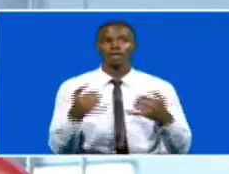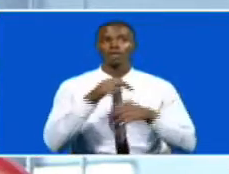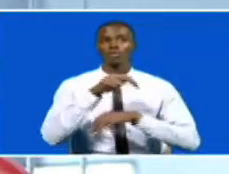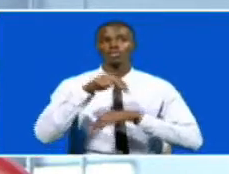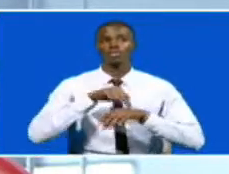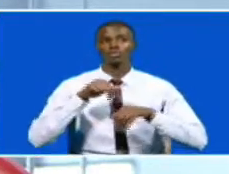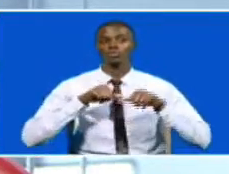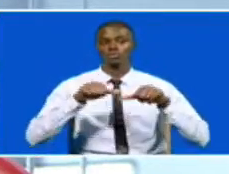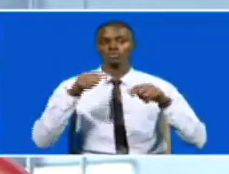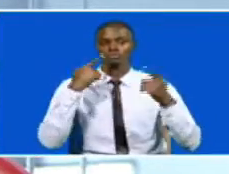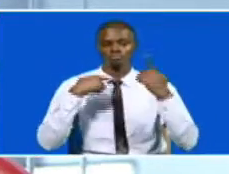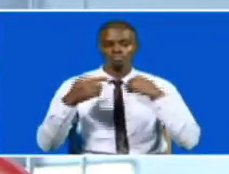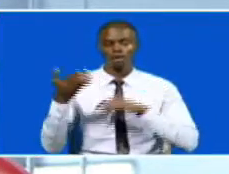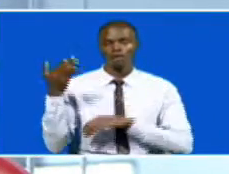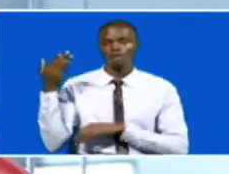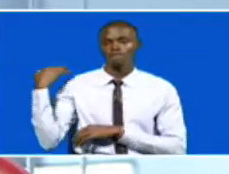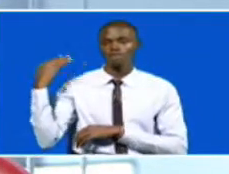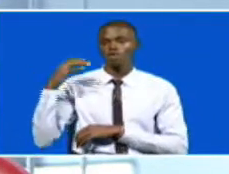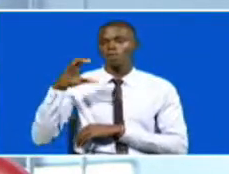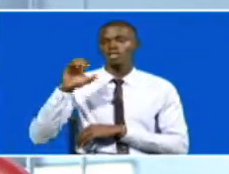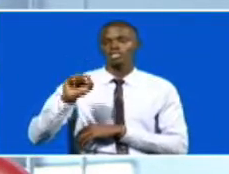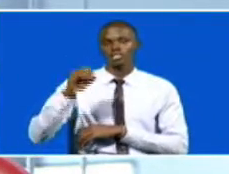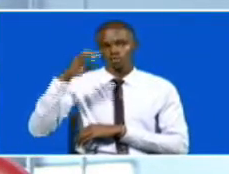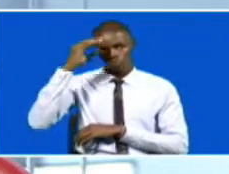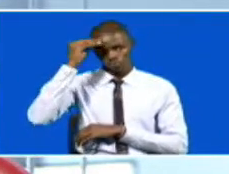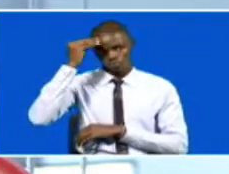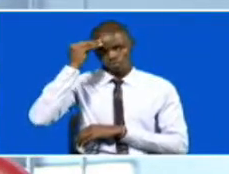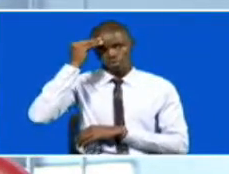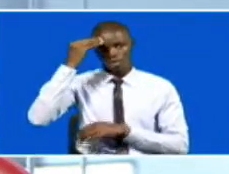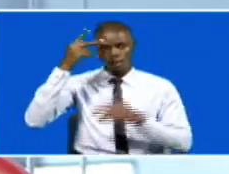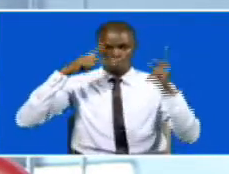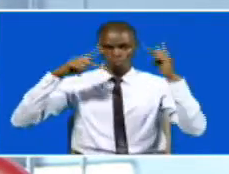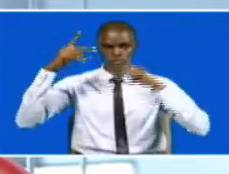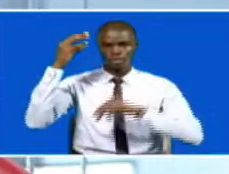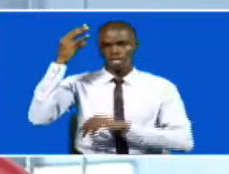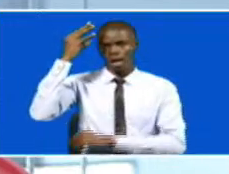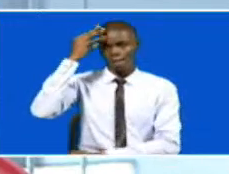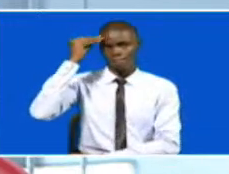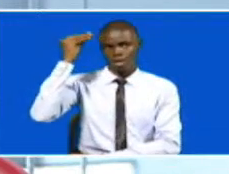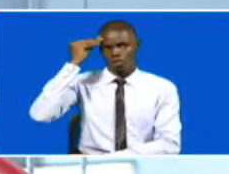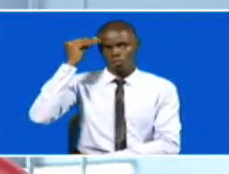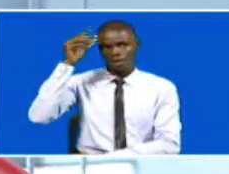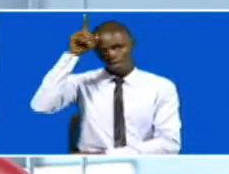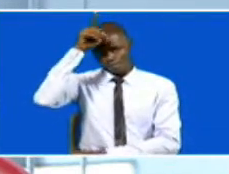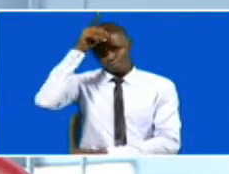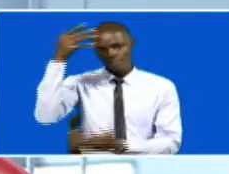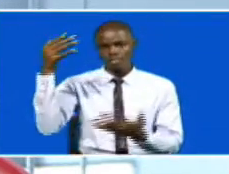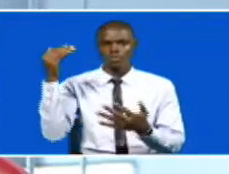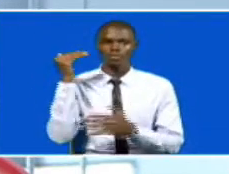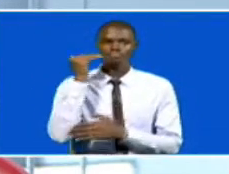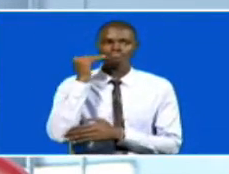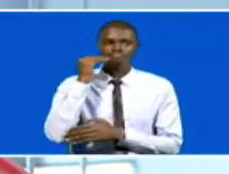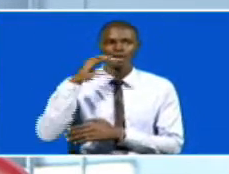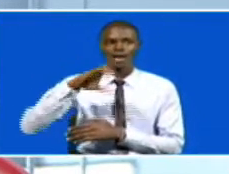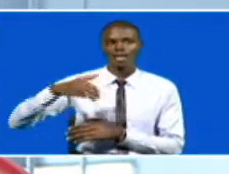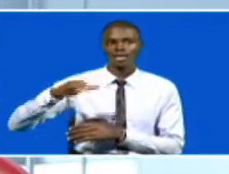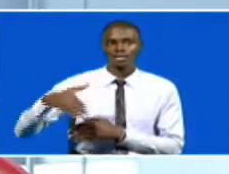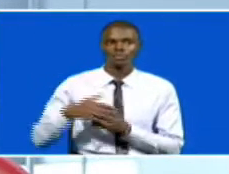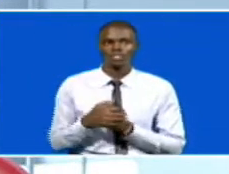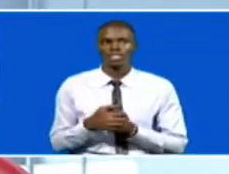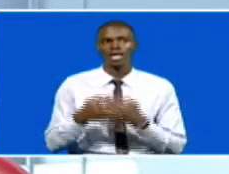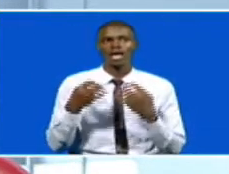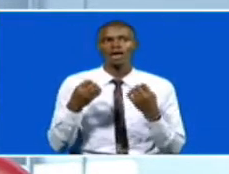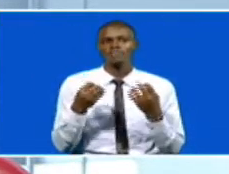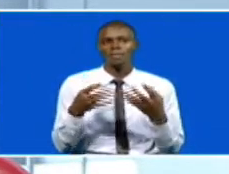Egyptian continue to mourn the former Cabinet Secretary of Education, Professor George Magoha. His village back in Siaya County is rich with